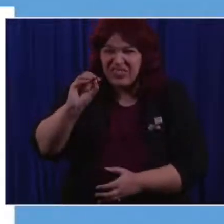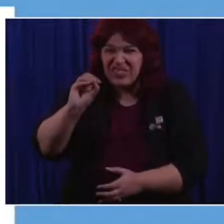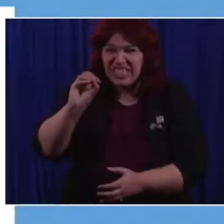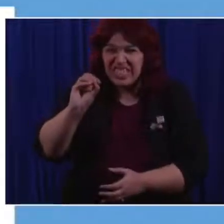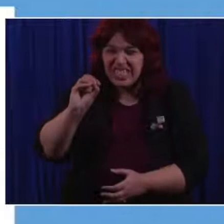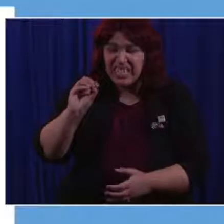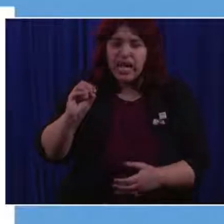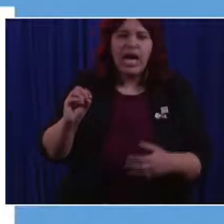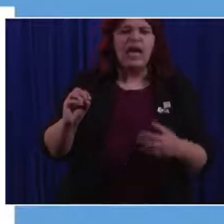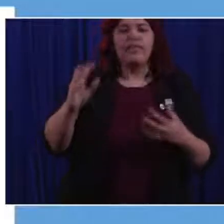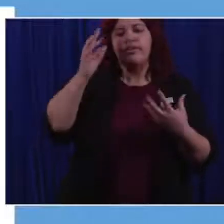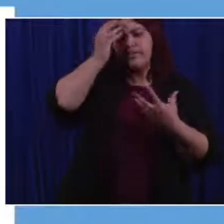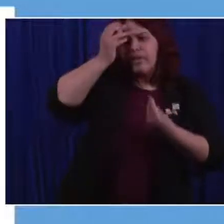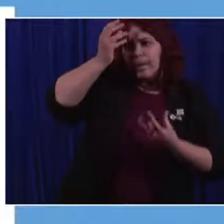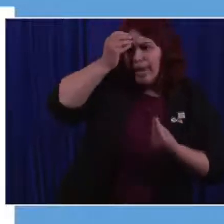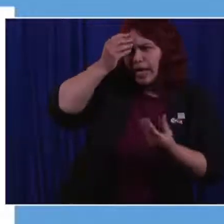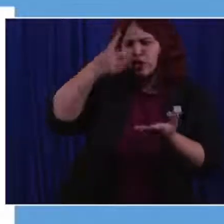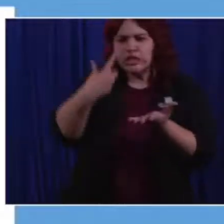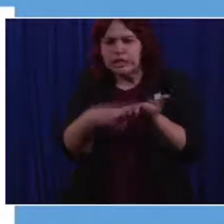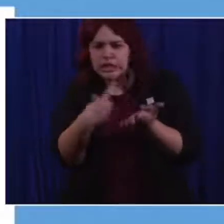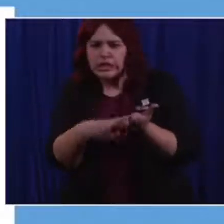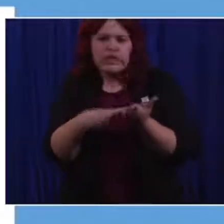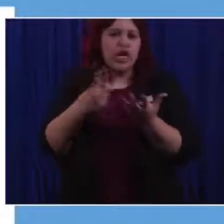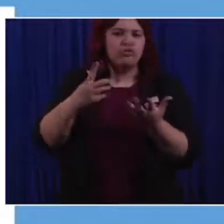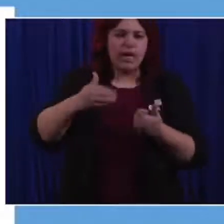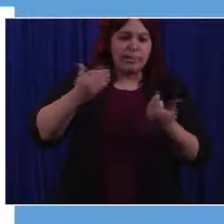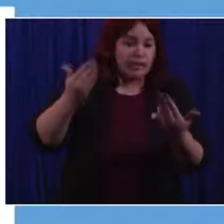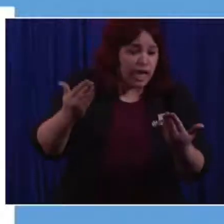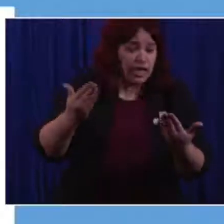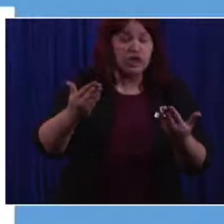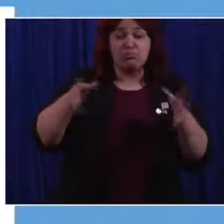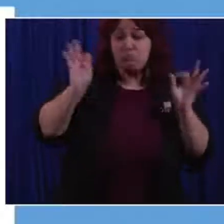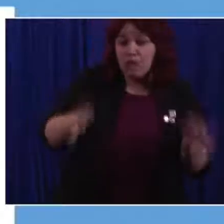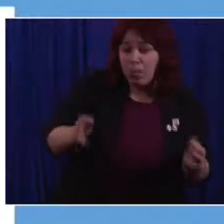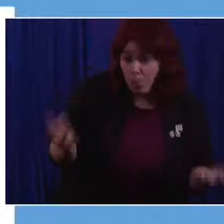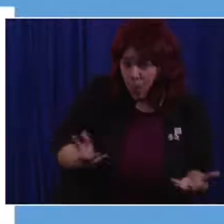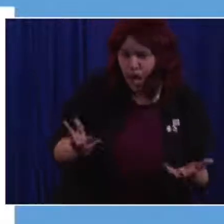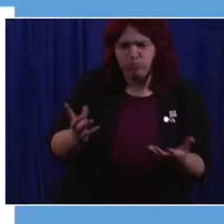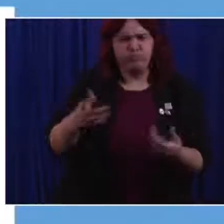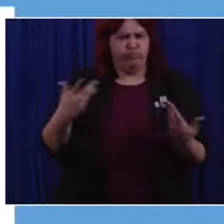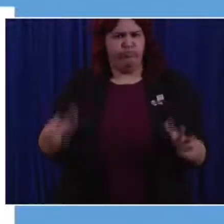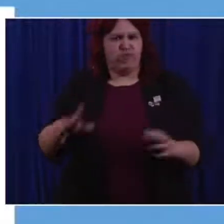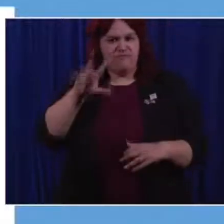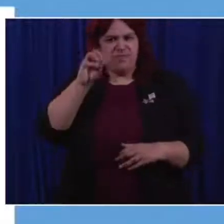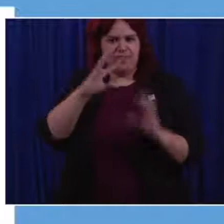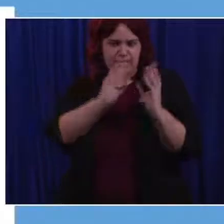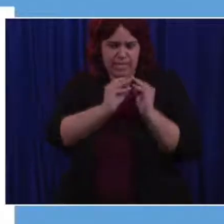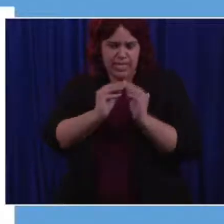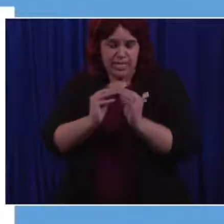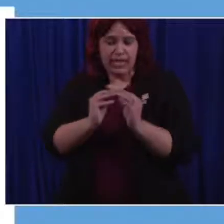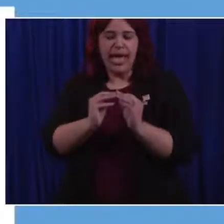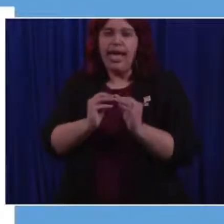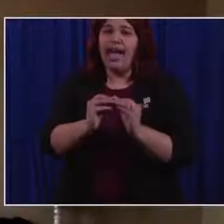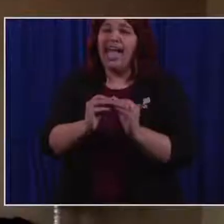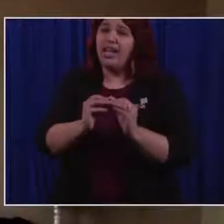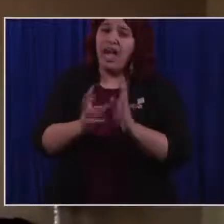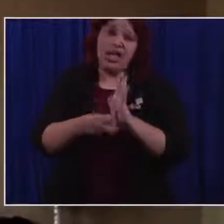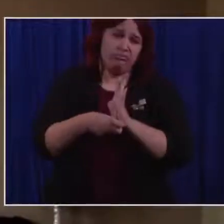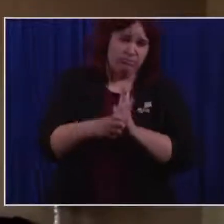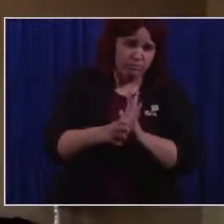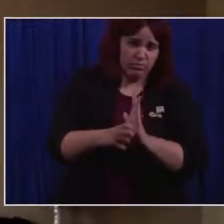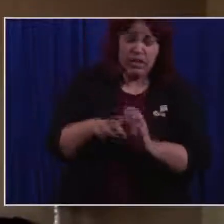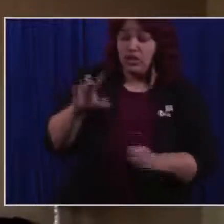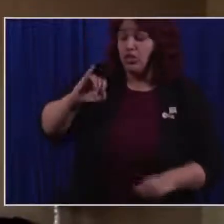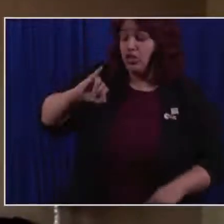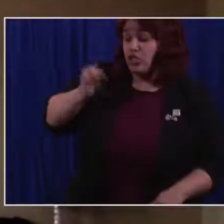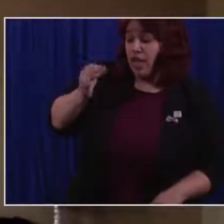to ideation, to recommendations. And I just want to say one more time that the JFS team has been amazing to work